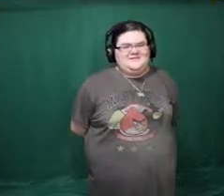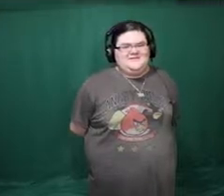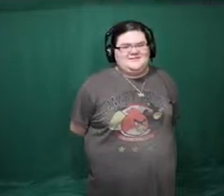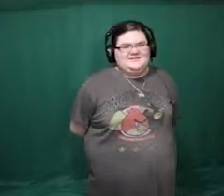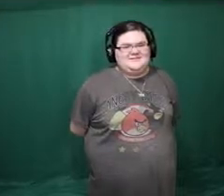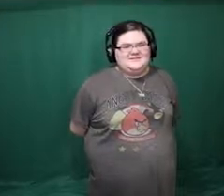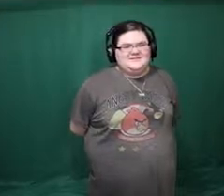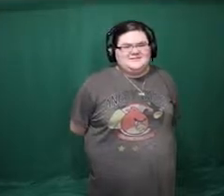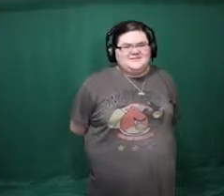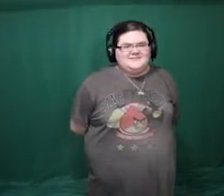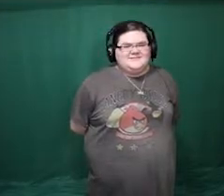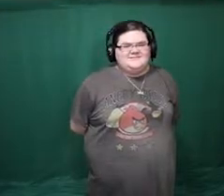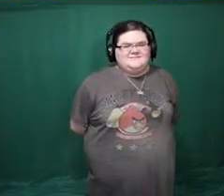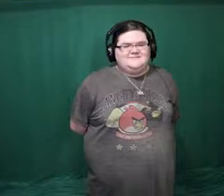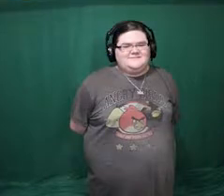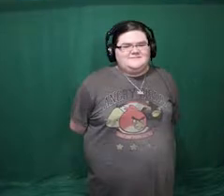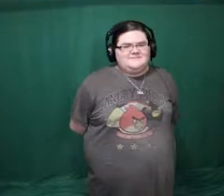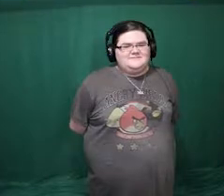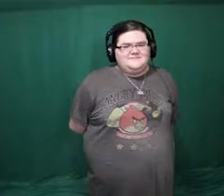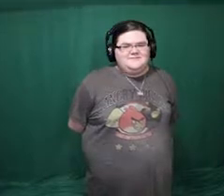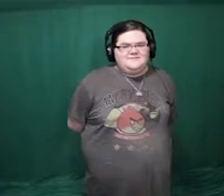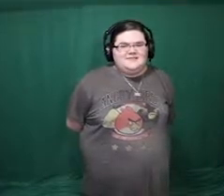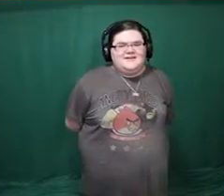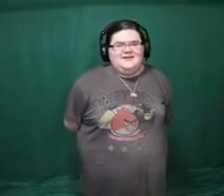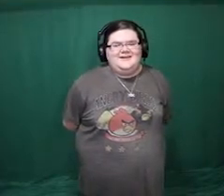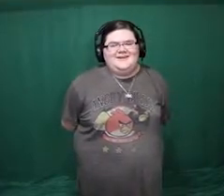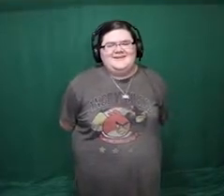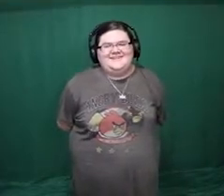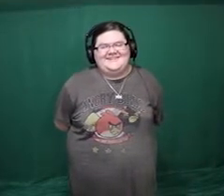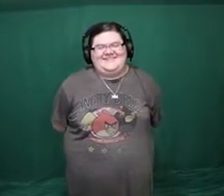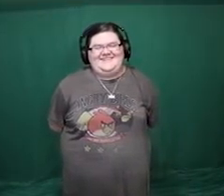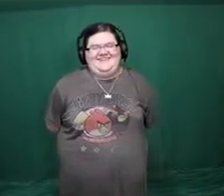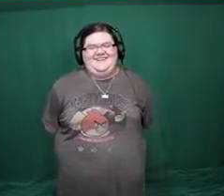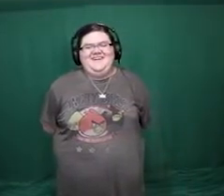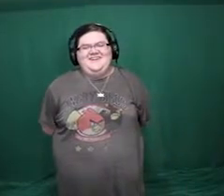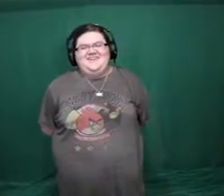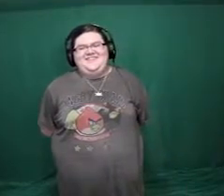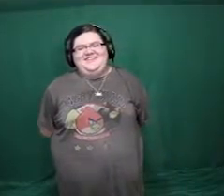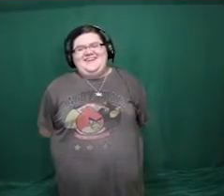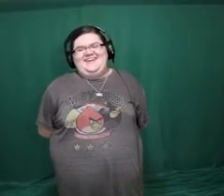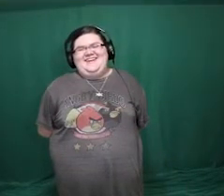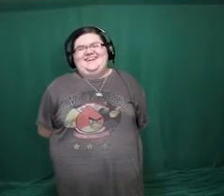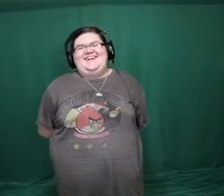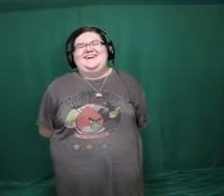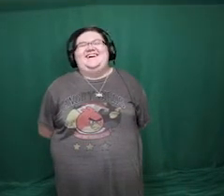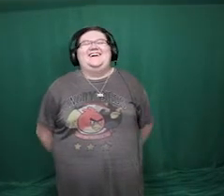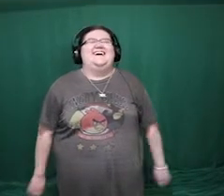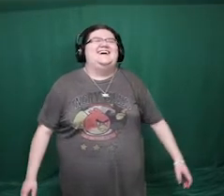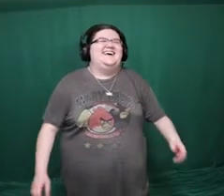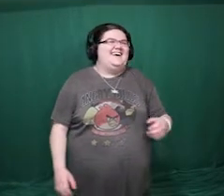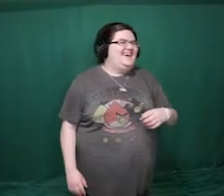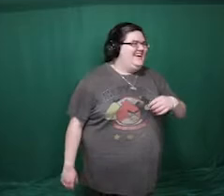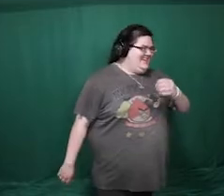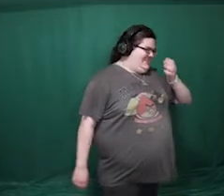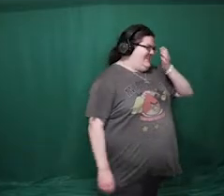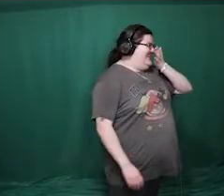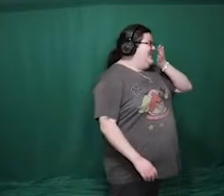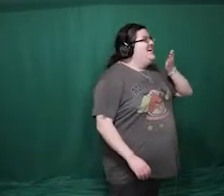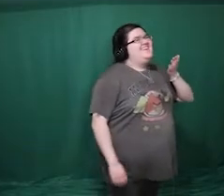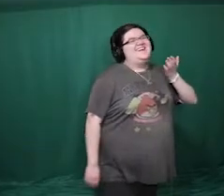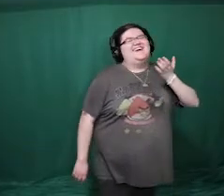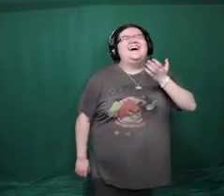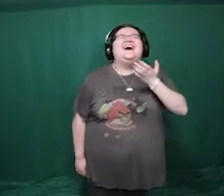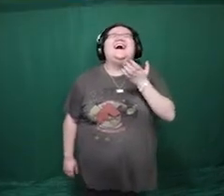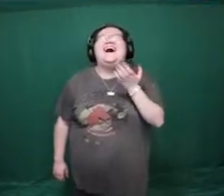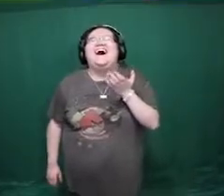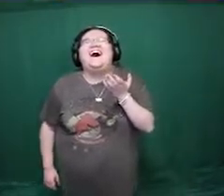Falls! I didn't jump! Oh my god. Oh my god, Simon. Vic! Vic! I didn't know you were there! Vic, just take your guy. Oh,